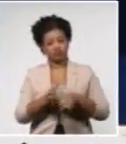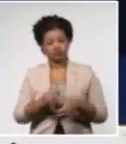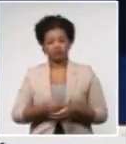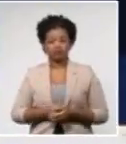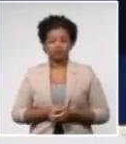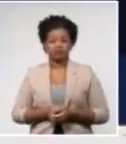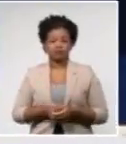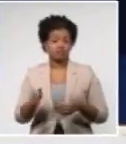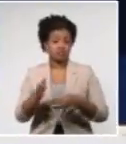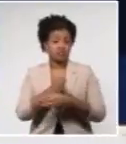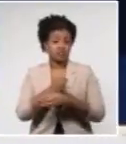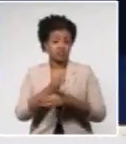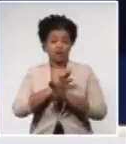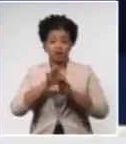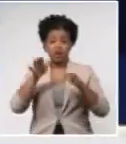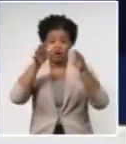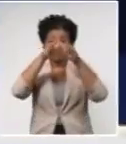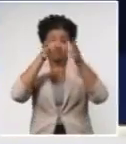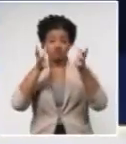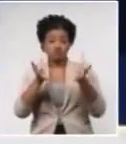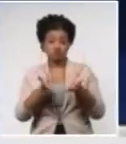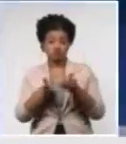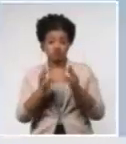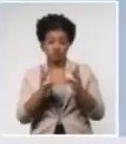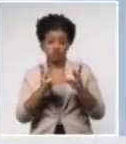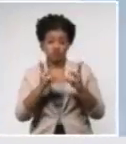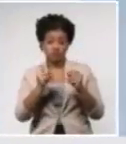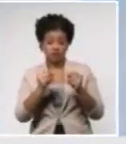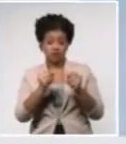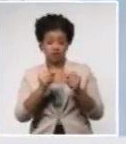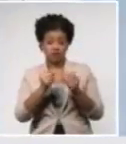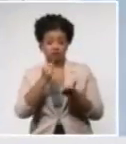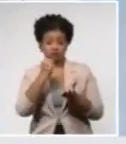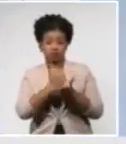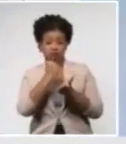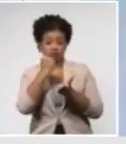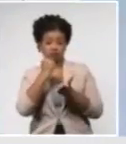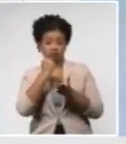the number of confirmed cases reached